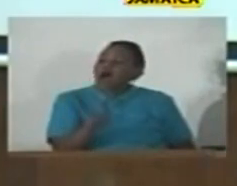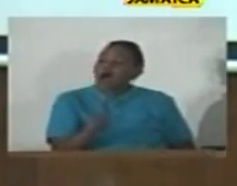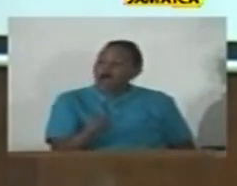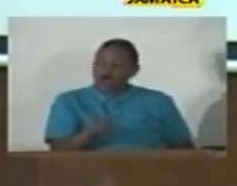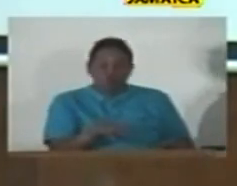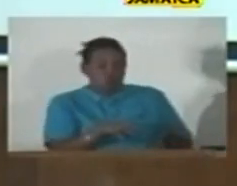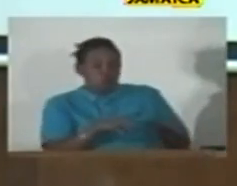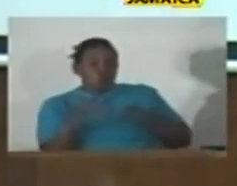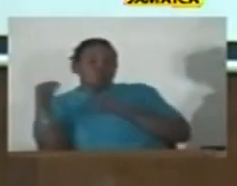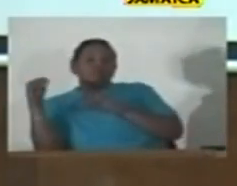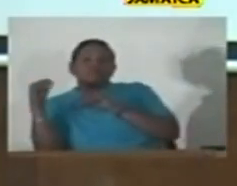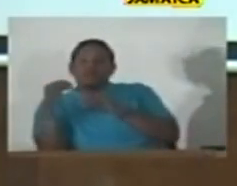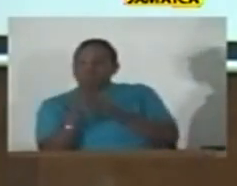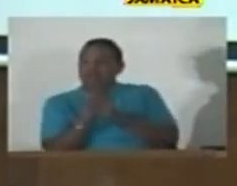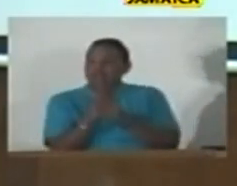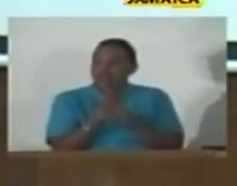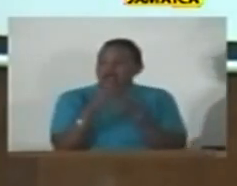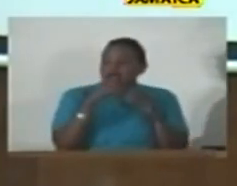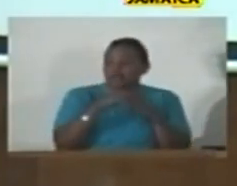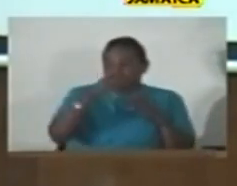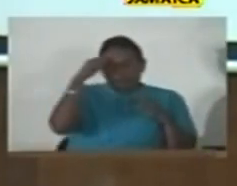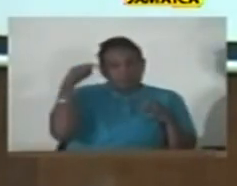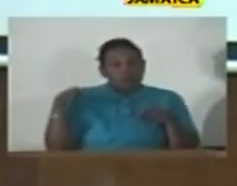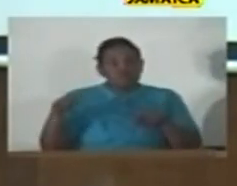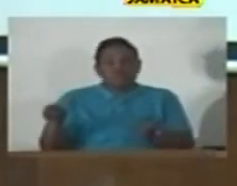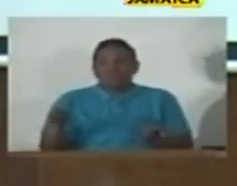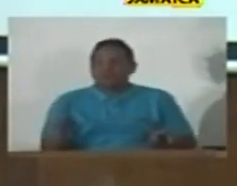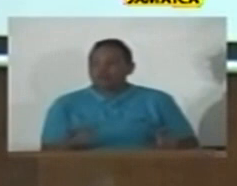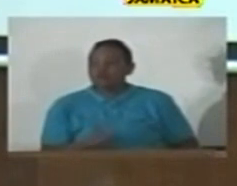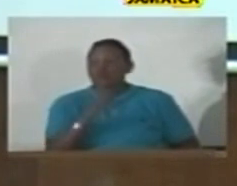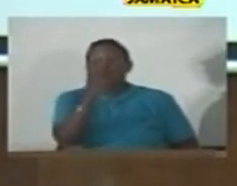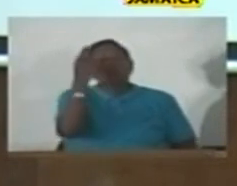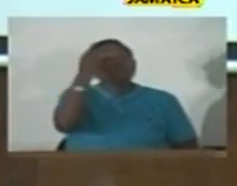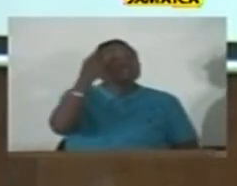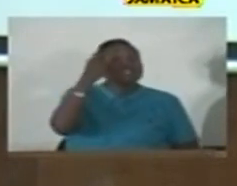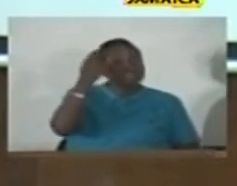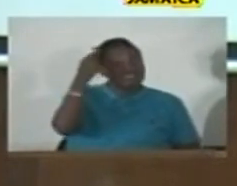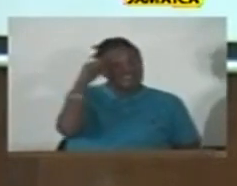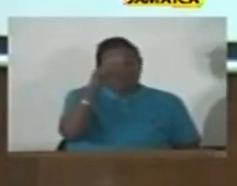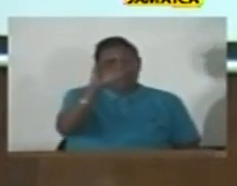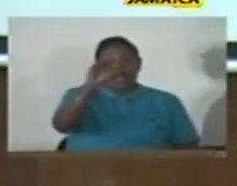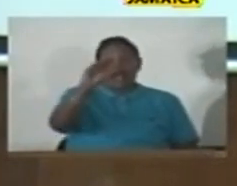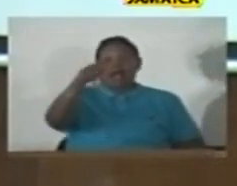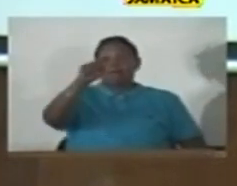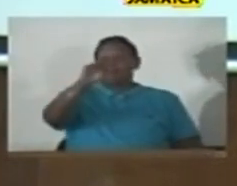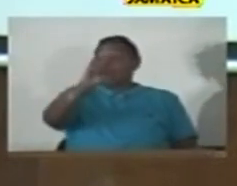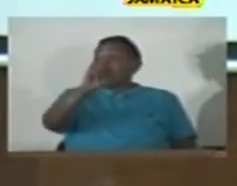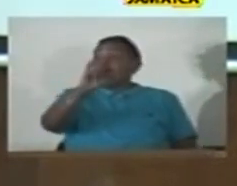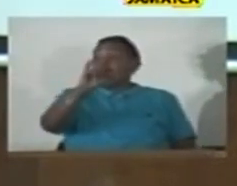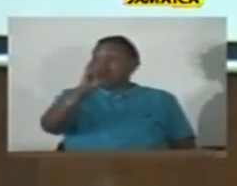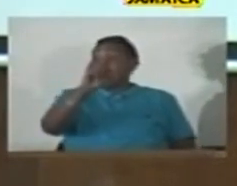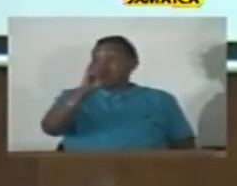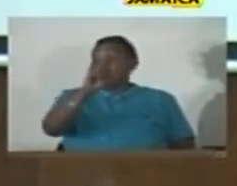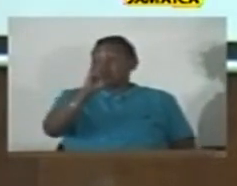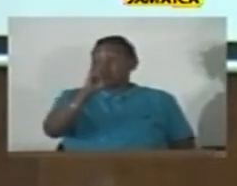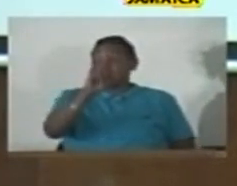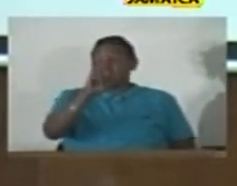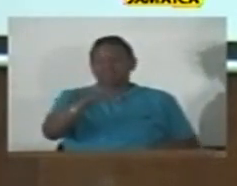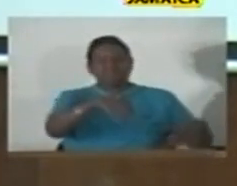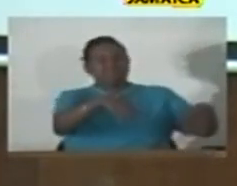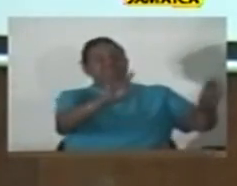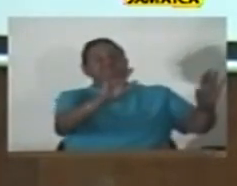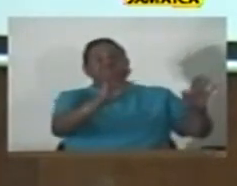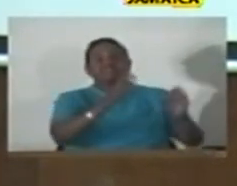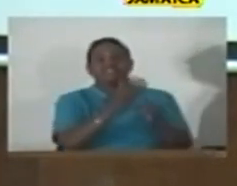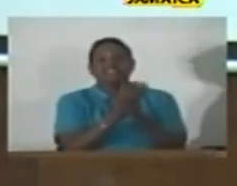of the land into the Black River. One of the reasons for Campari relinquishing the lease on the